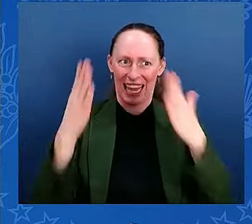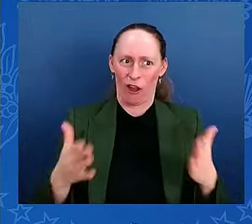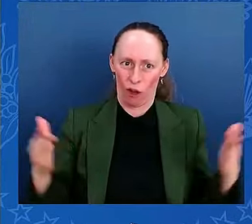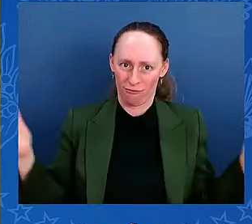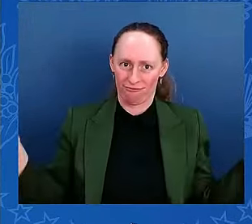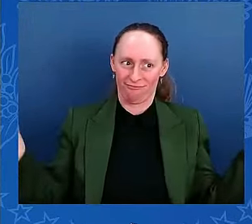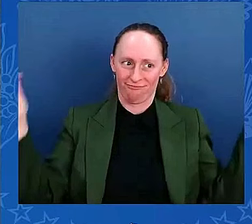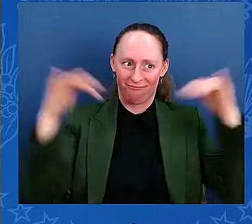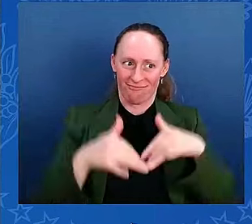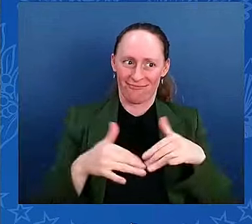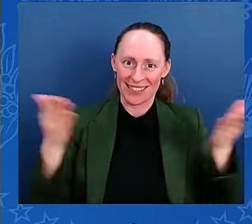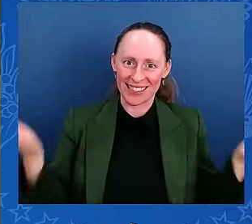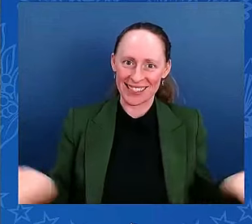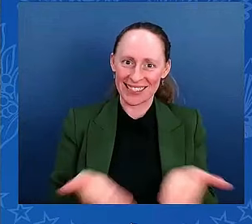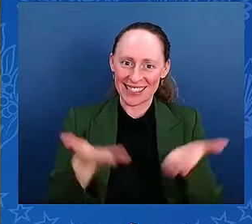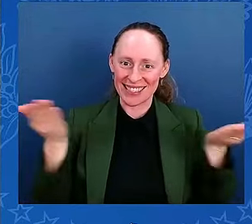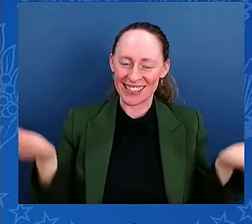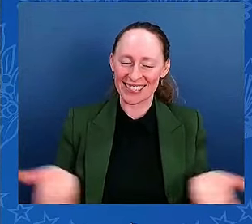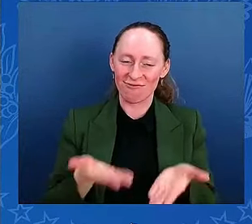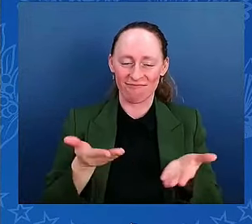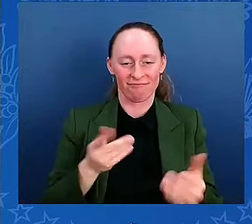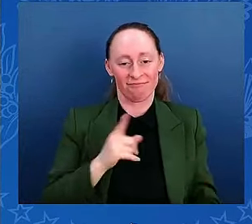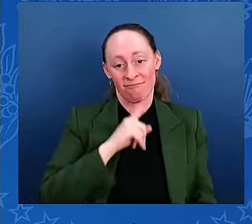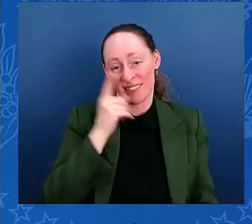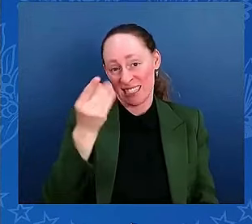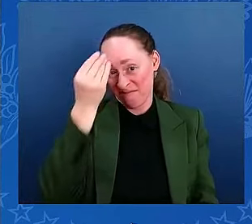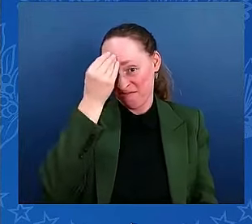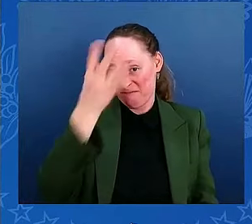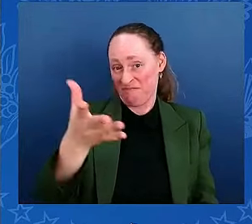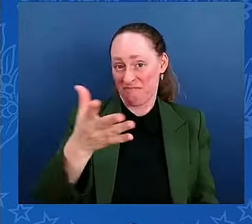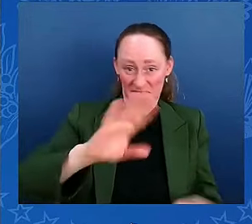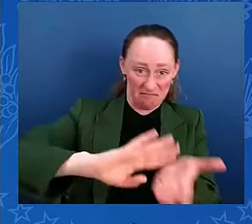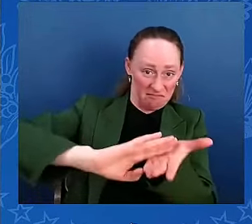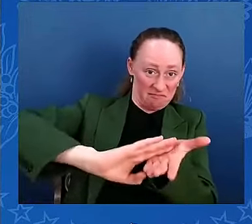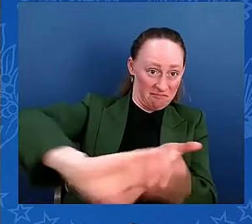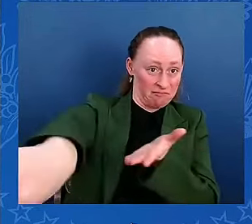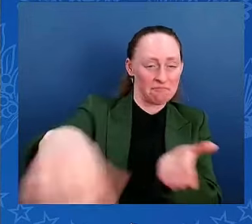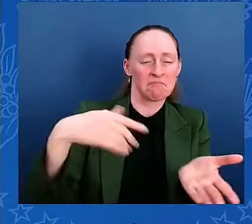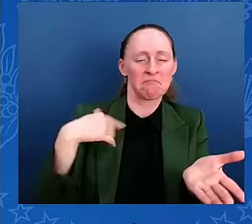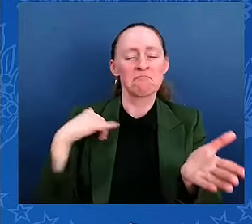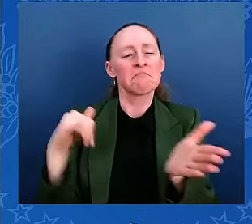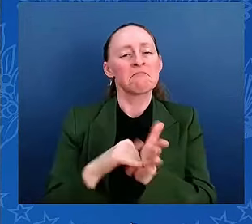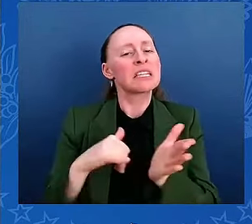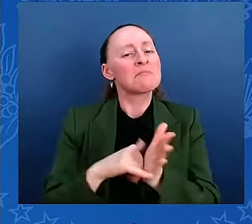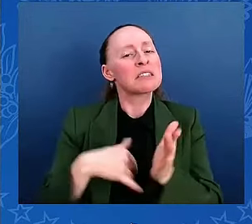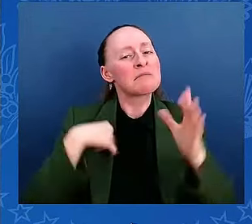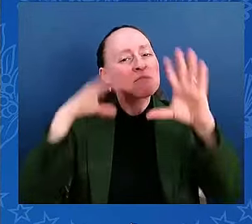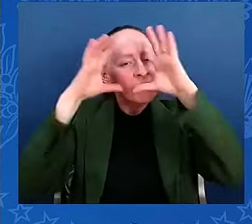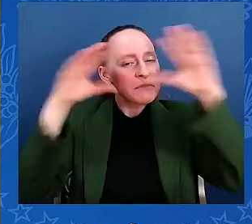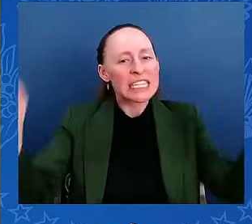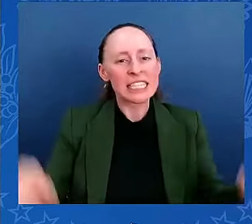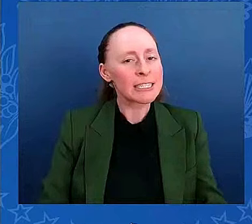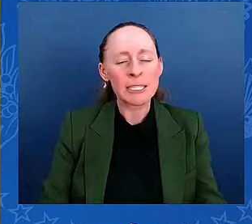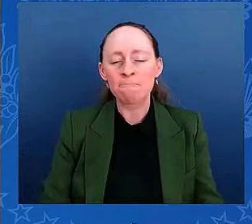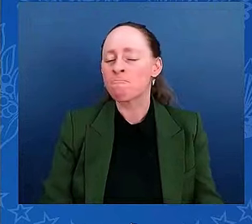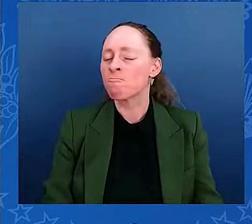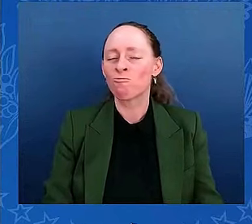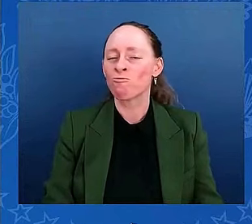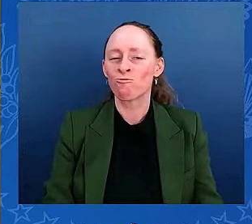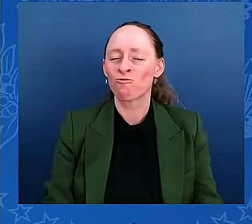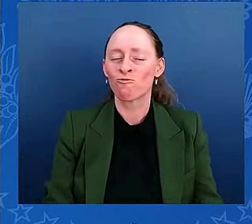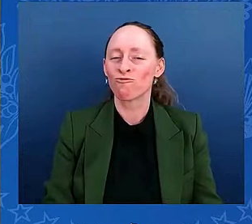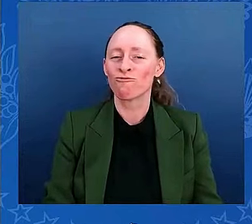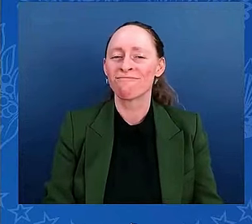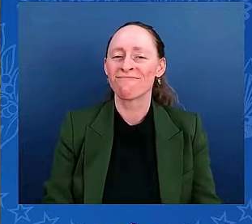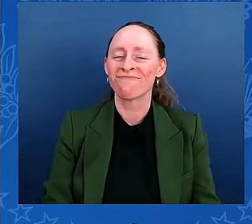you. I wouldn't be president without the Italian-American community. Now, what she didn't say is, we do have something in common.